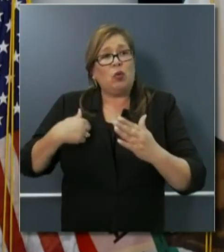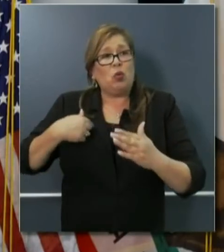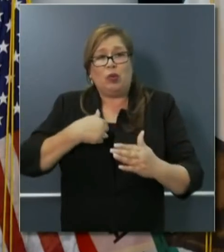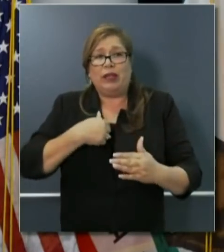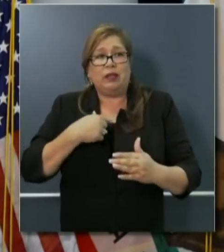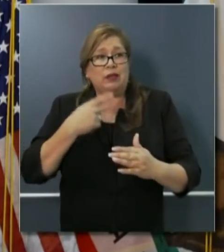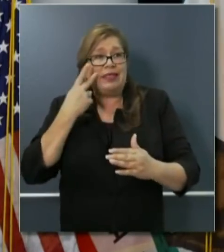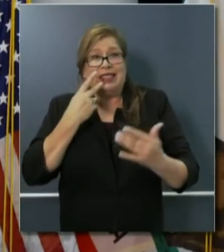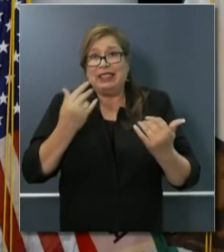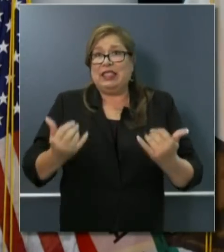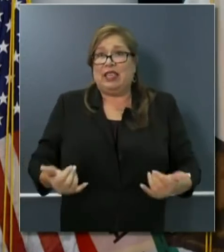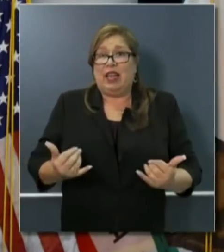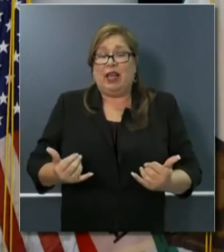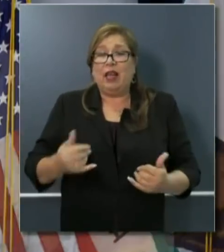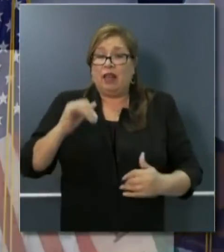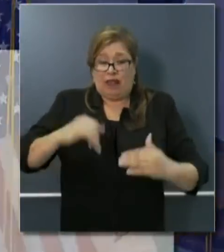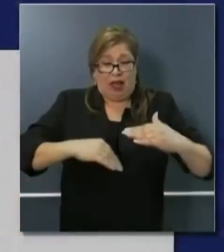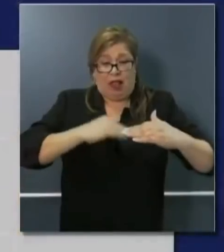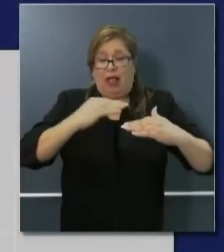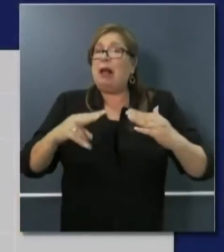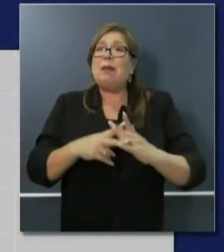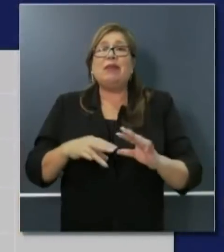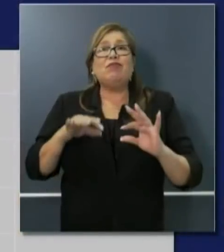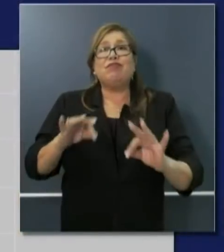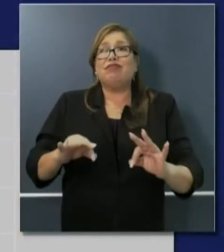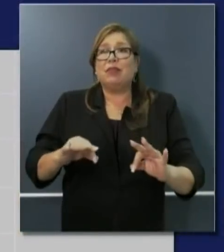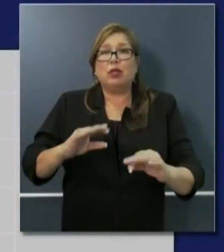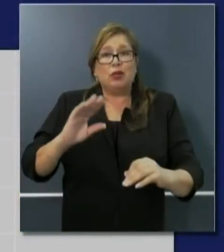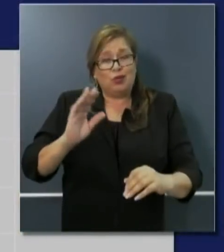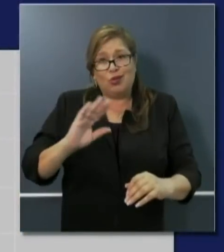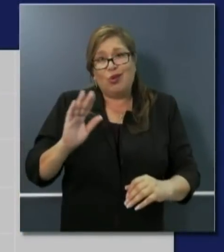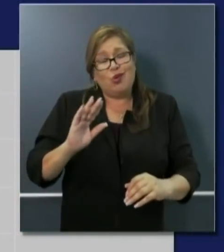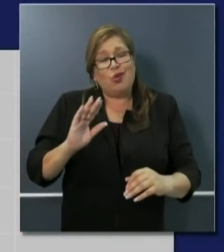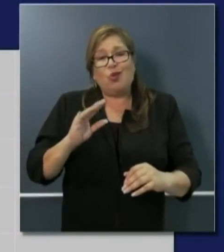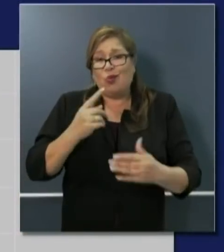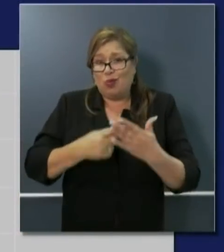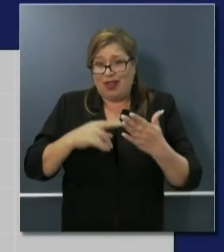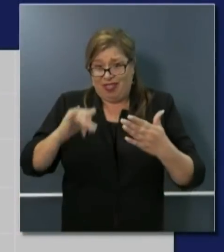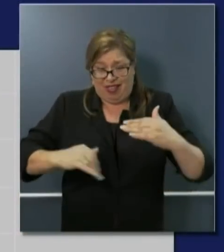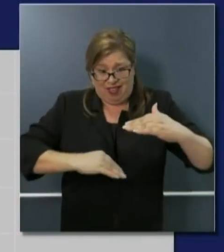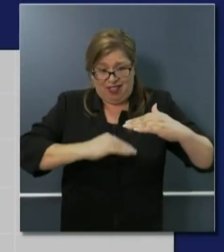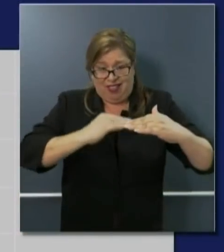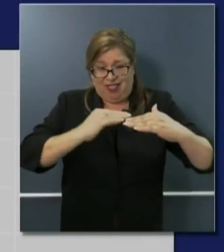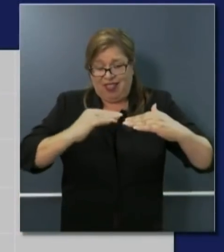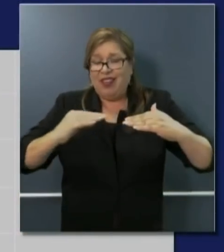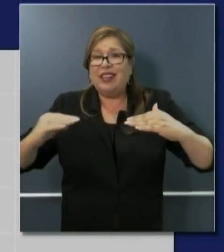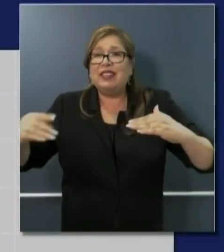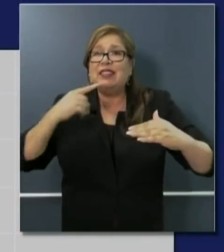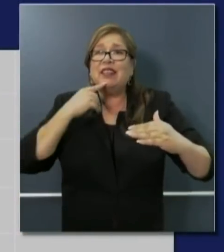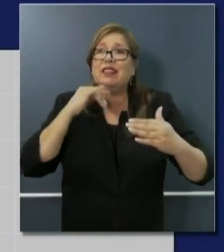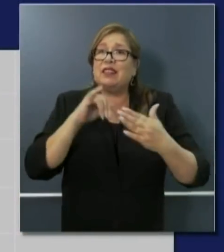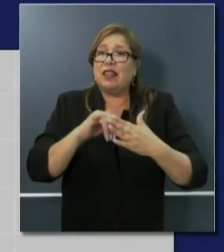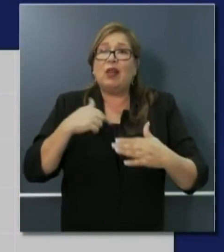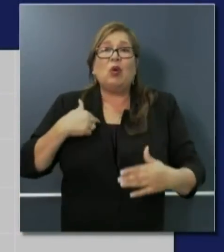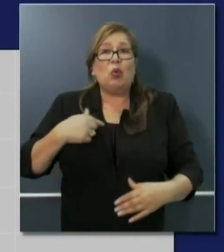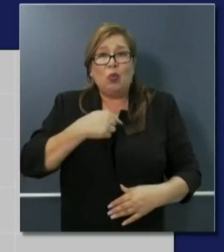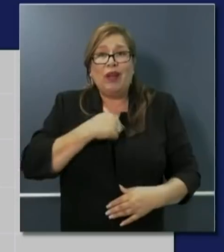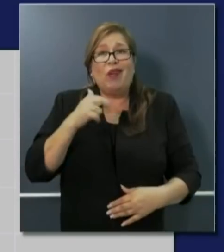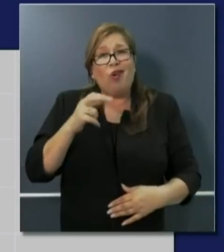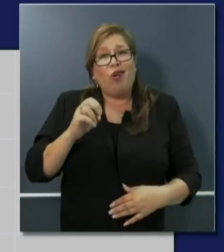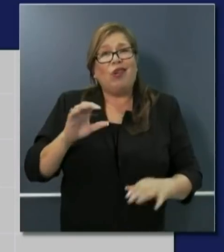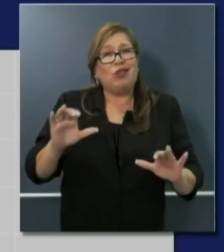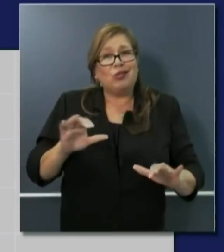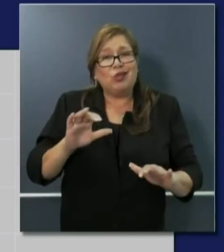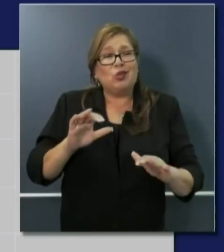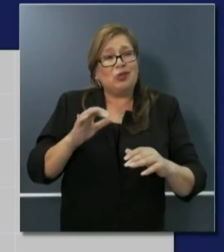It tells us that we are doing, in 5 or 6 days of data points with our hospital data, that we are doing about